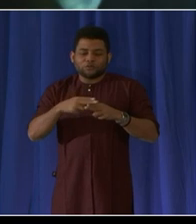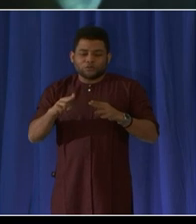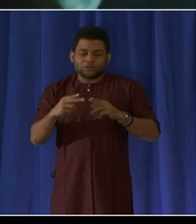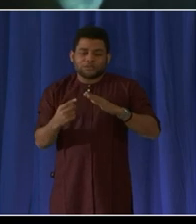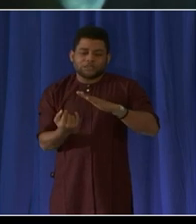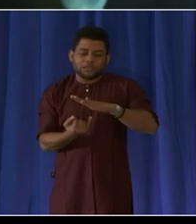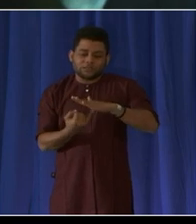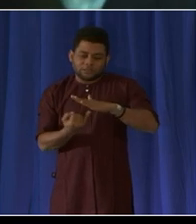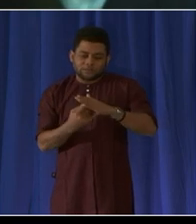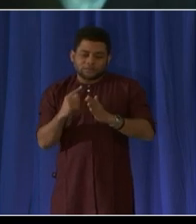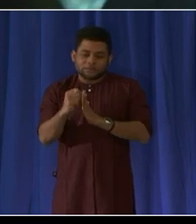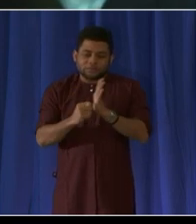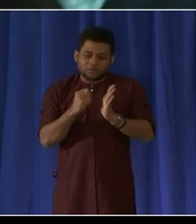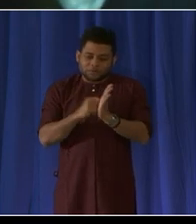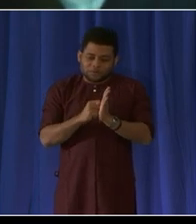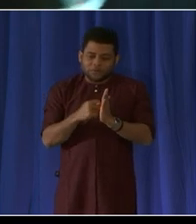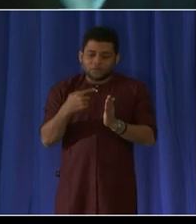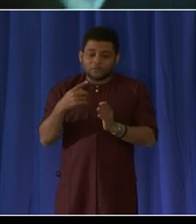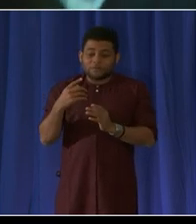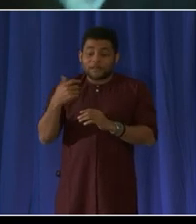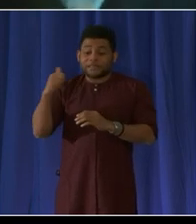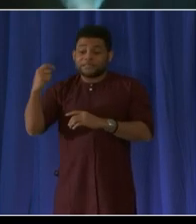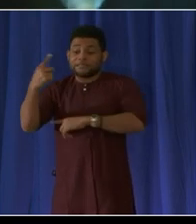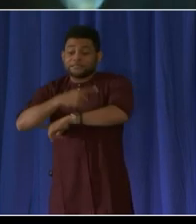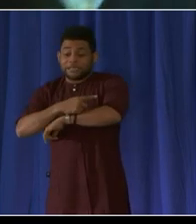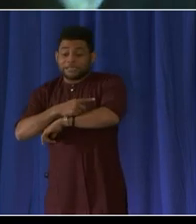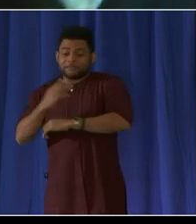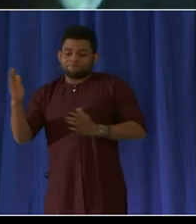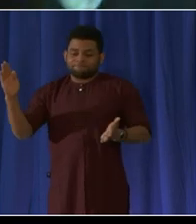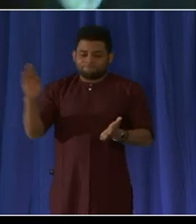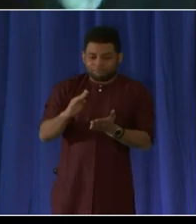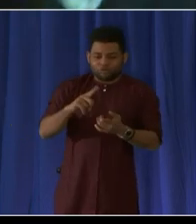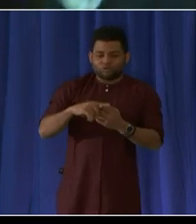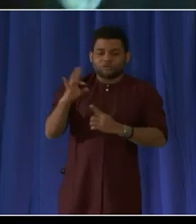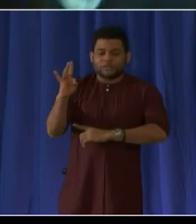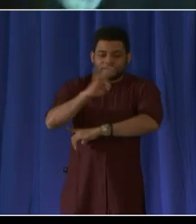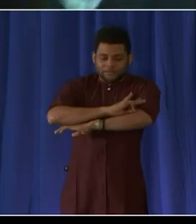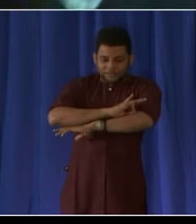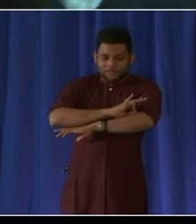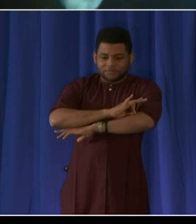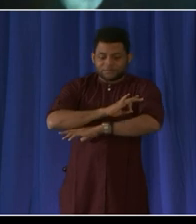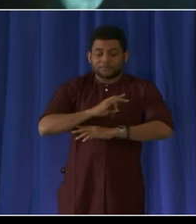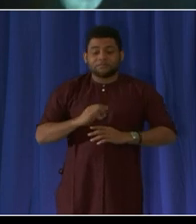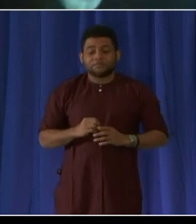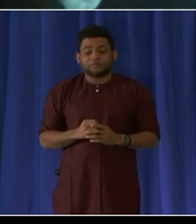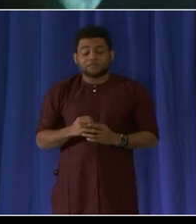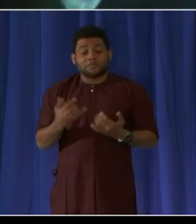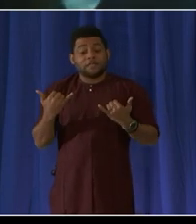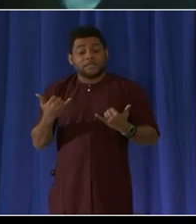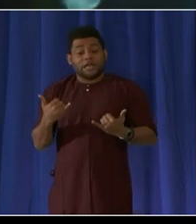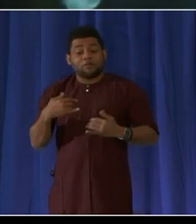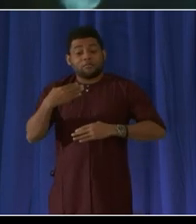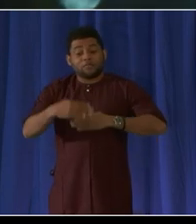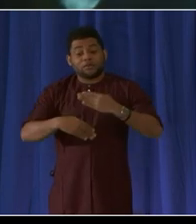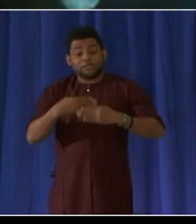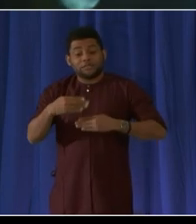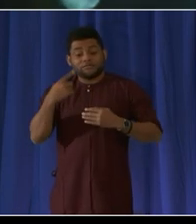the isolation period to 7 days. So now I have a process by which